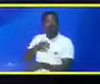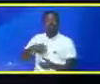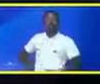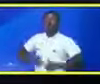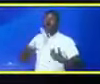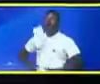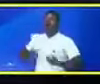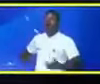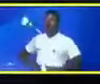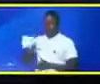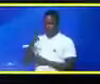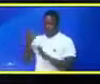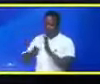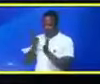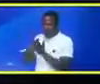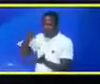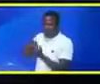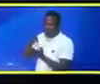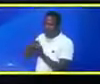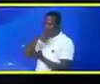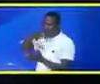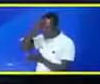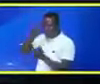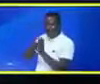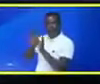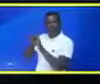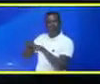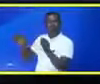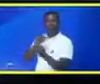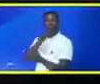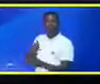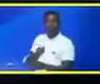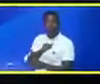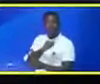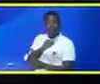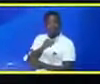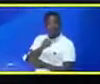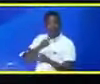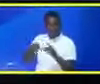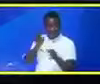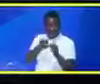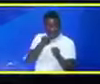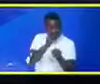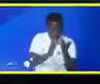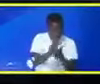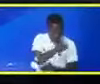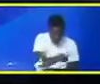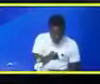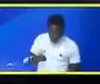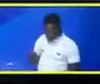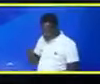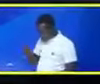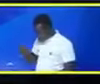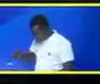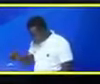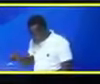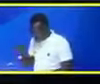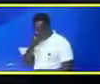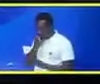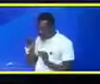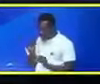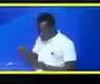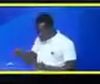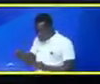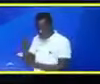it's 3 hours I've been waiting outside, and yet it does not respond. But the moment you bring the right key, even if you do not speak, the